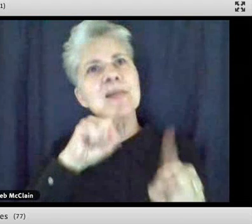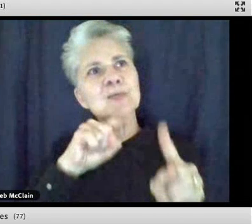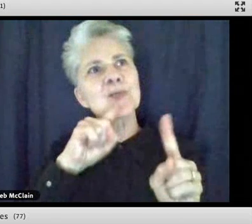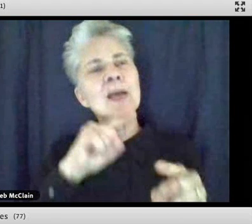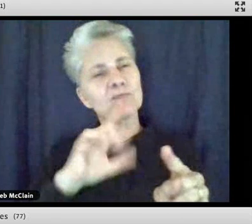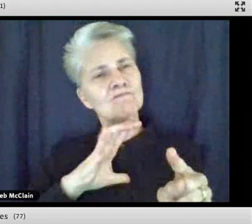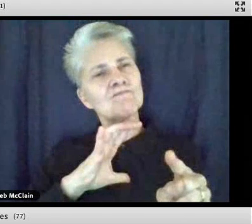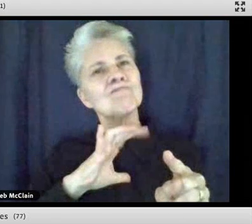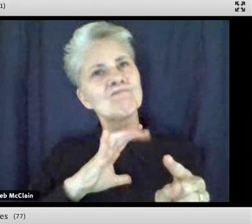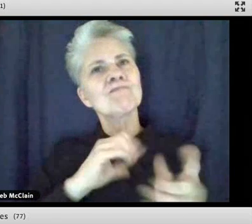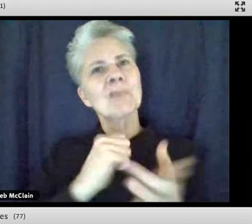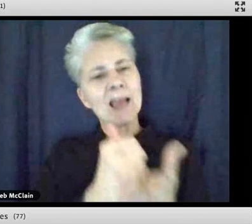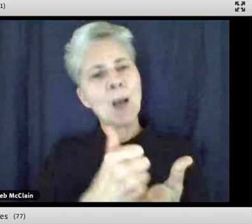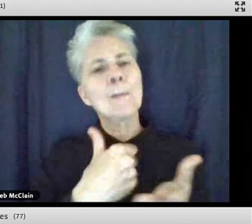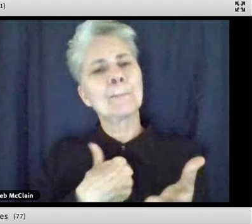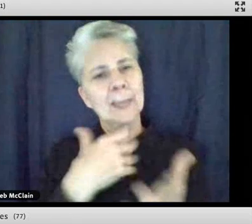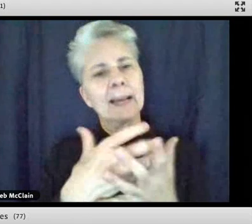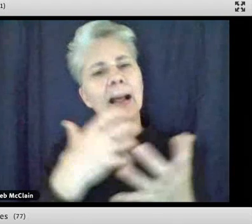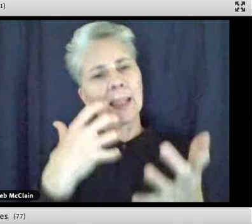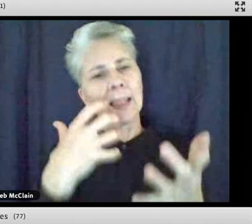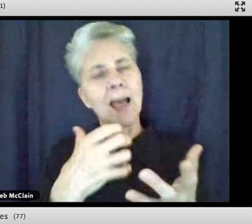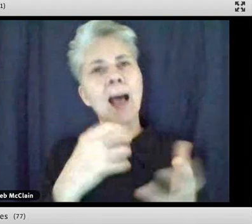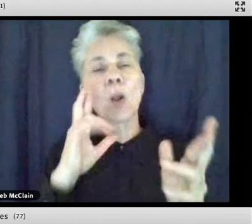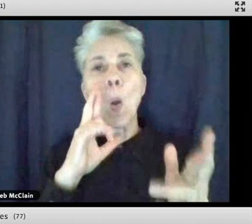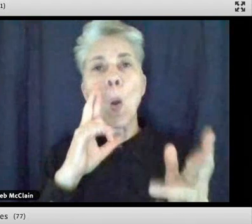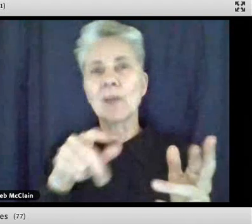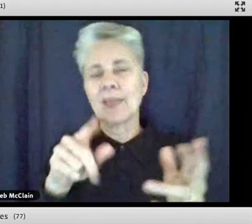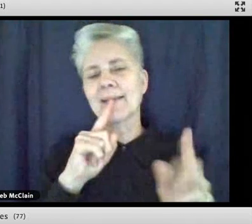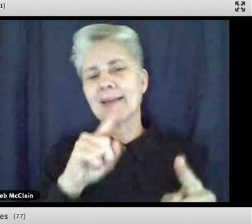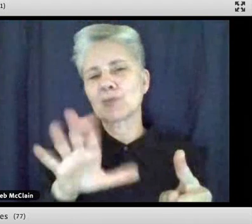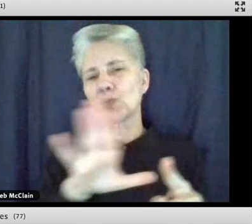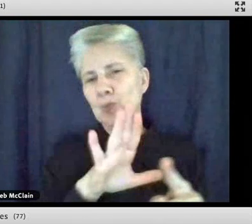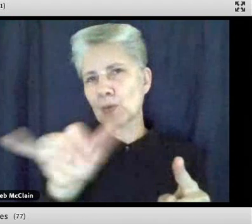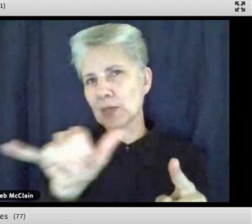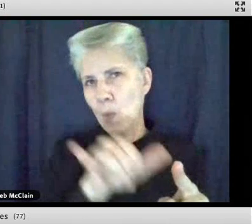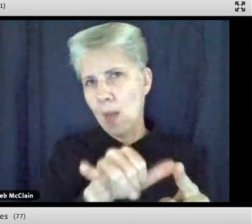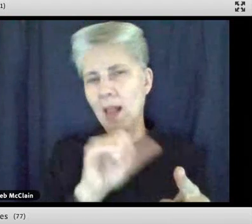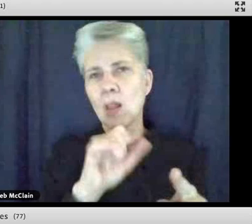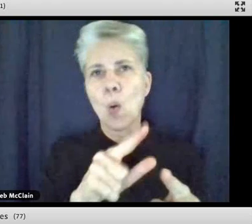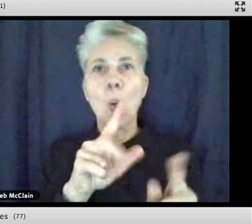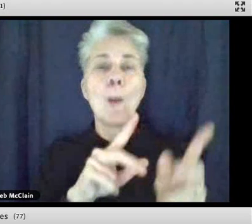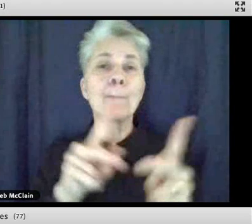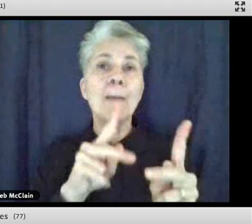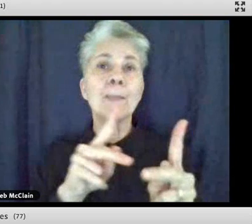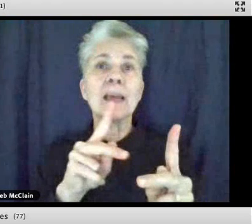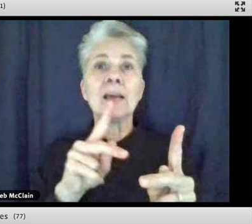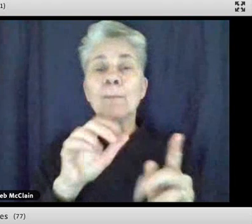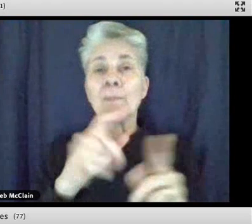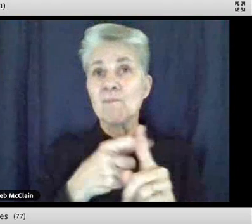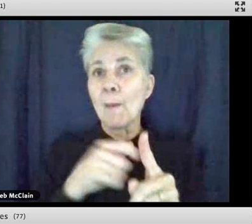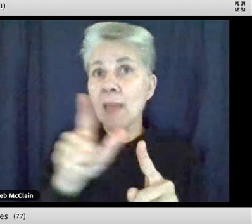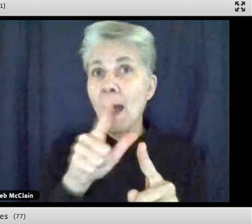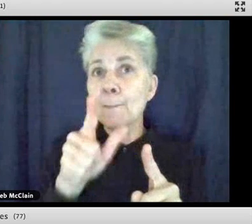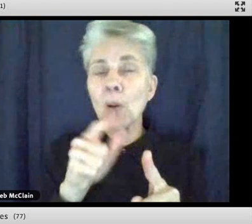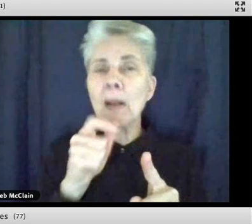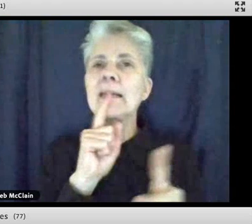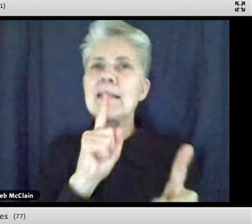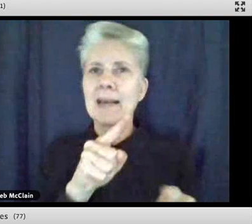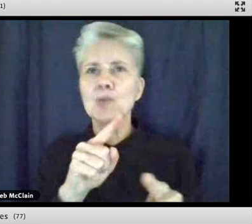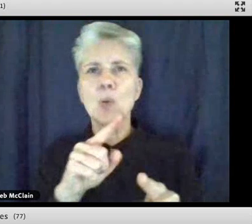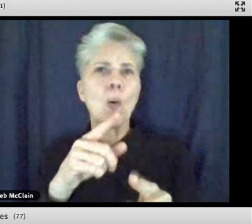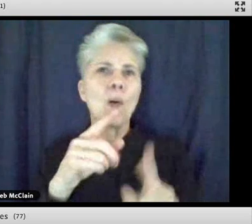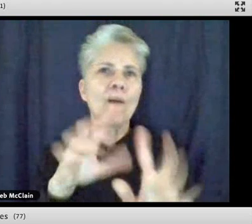you have answered all my questions, and hopefully, they can answer yours or your patrons' questions, your family, whatever that might